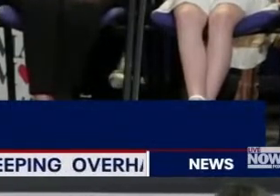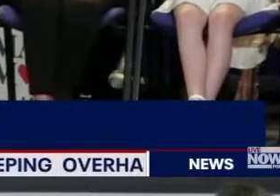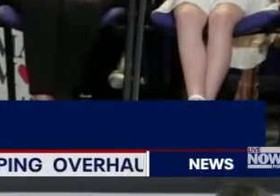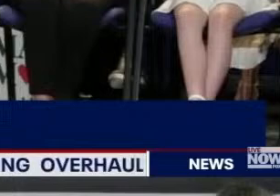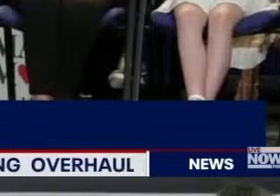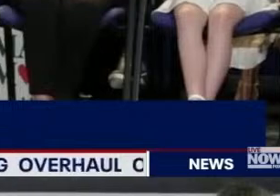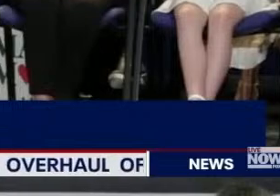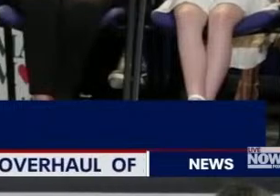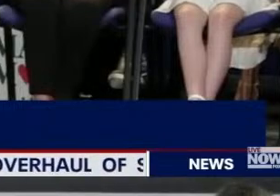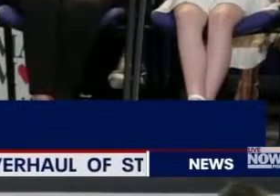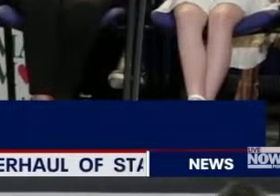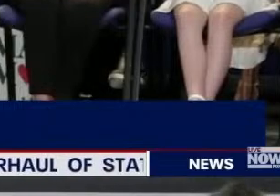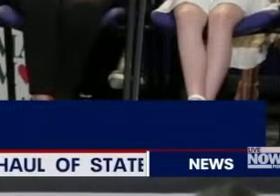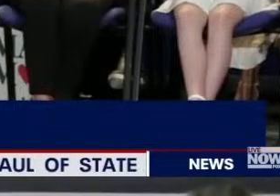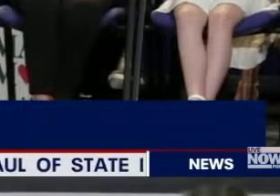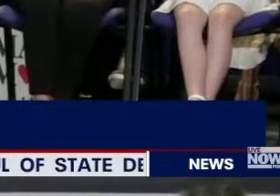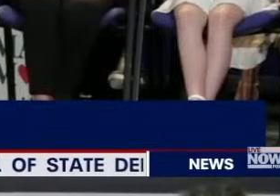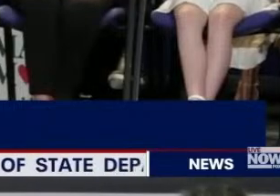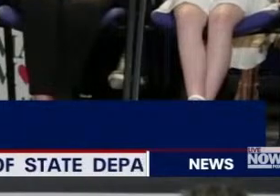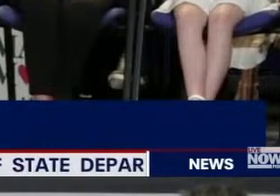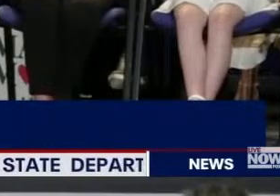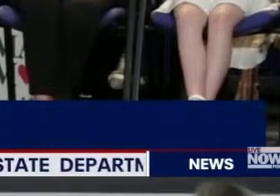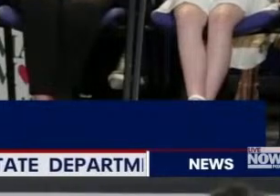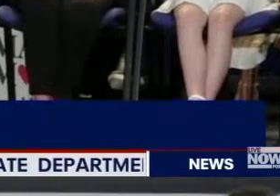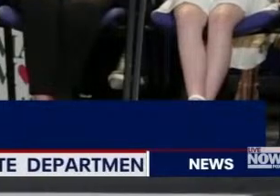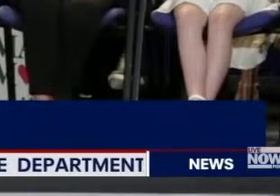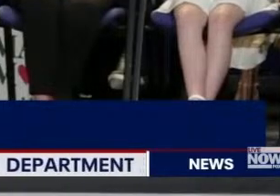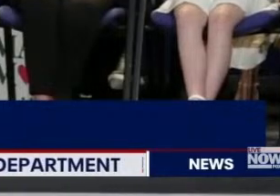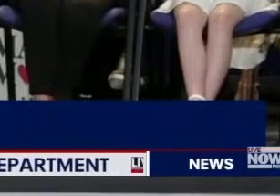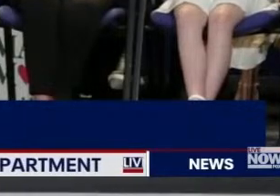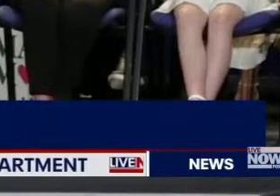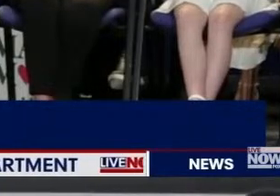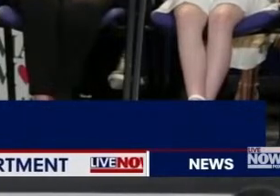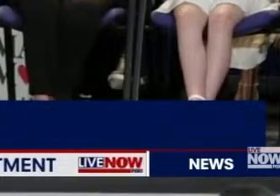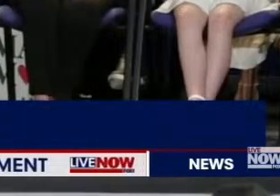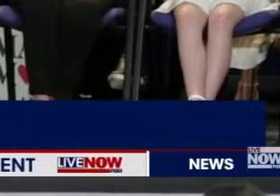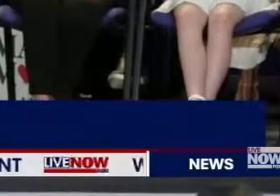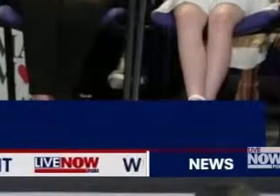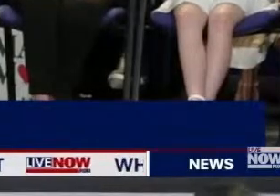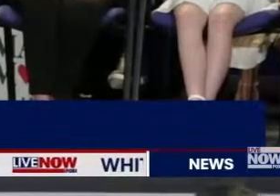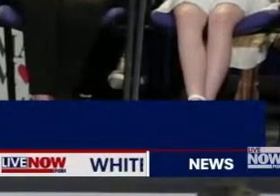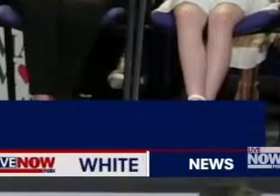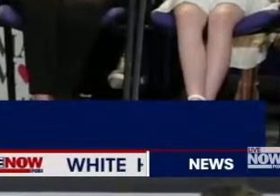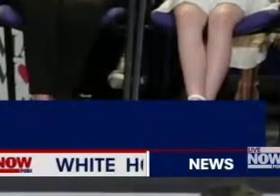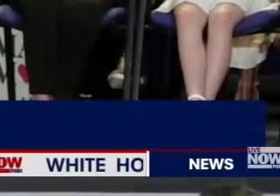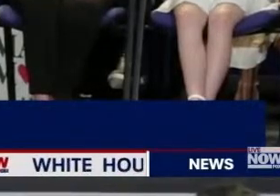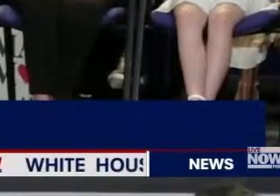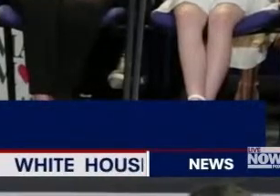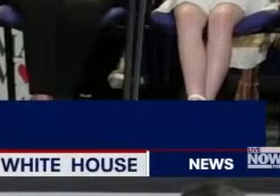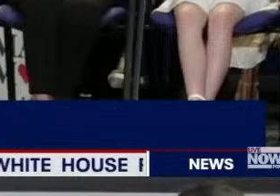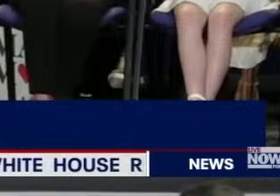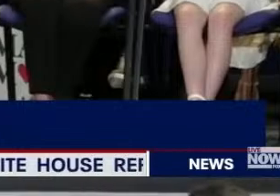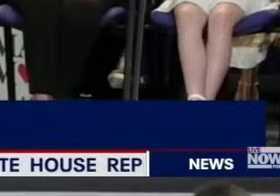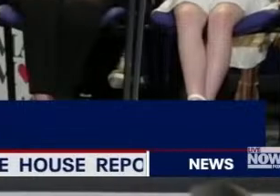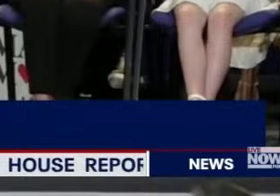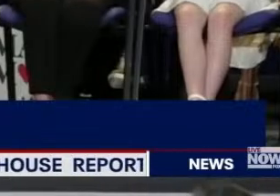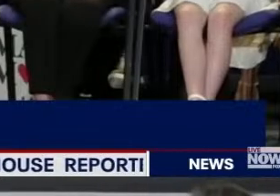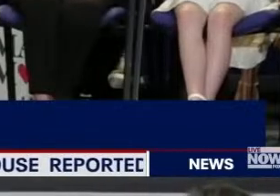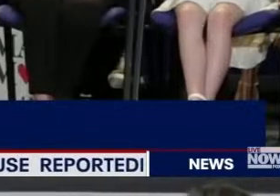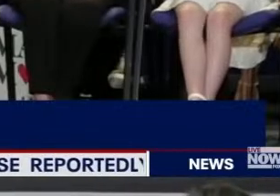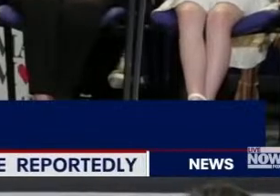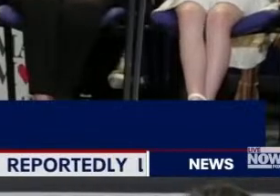stage. RFK Jr. is in the building, only about 10 minutes late, 11 minutes late so far. So this will be